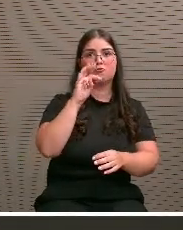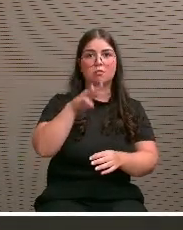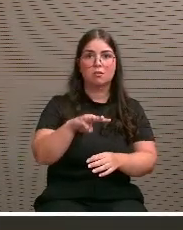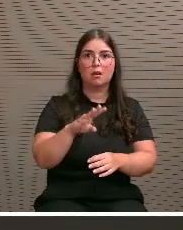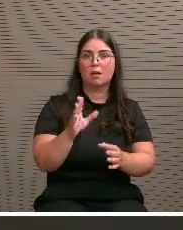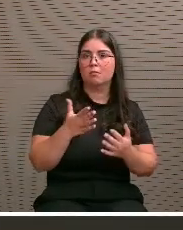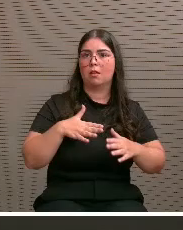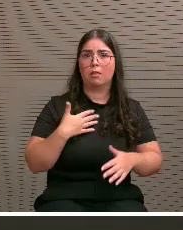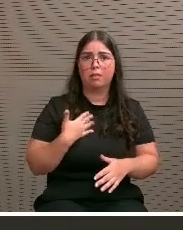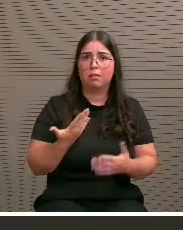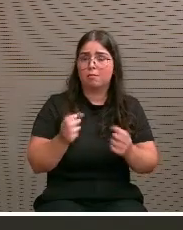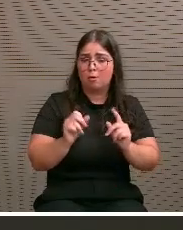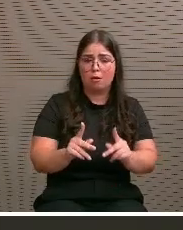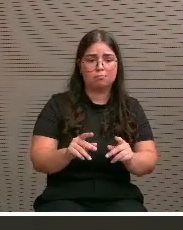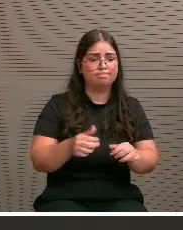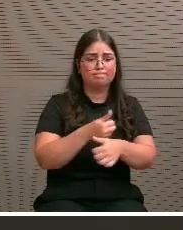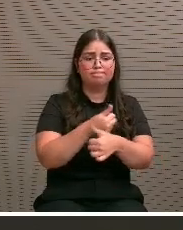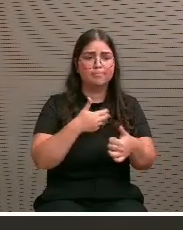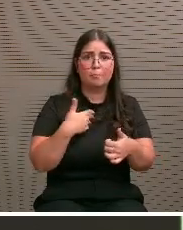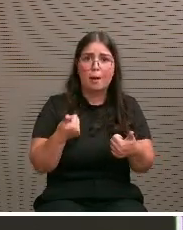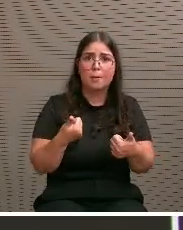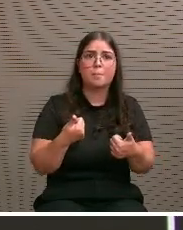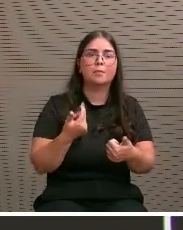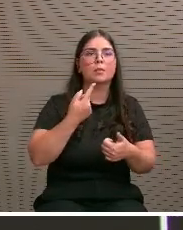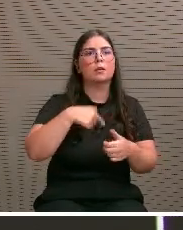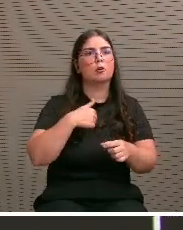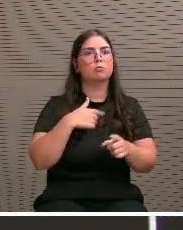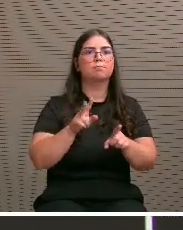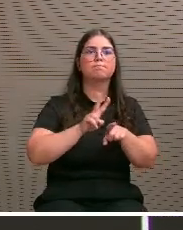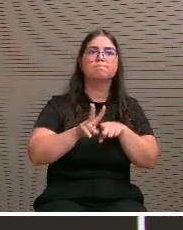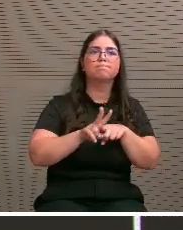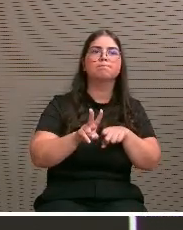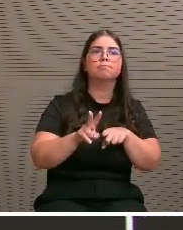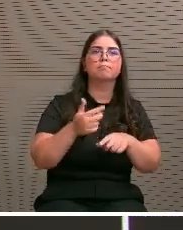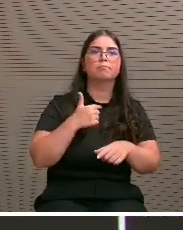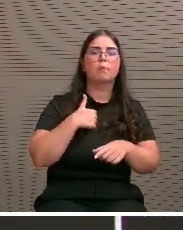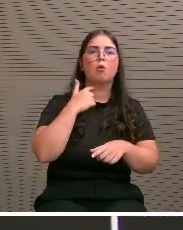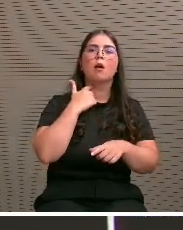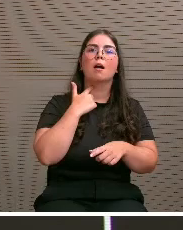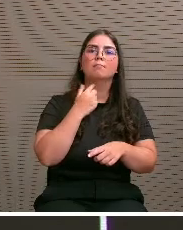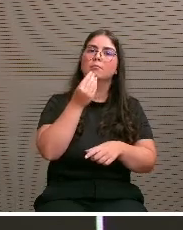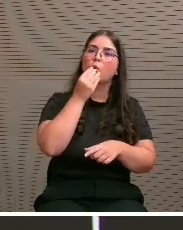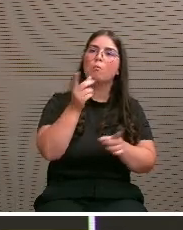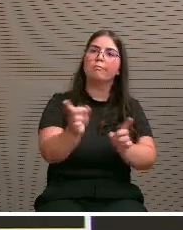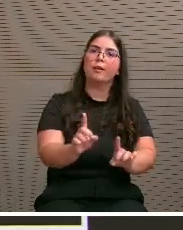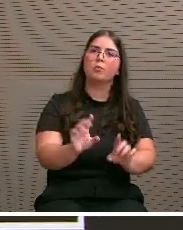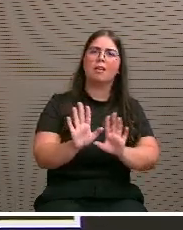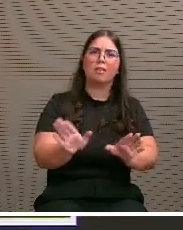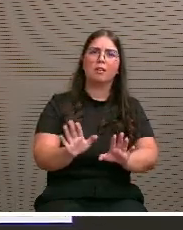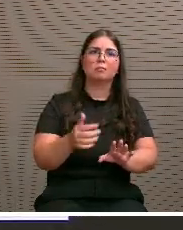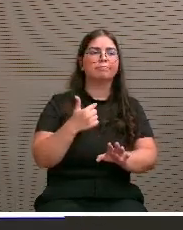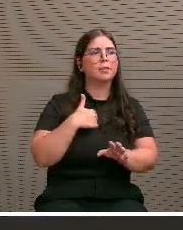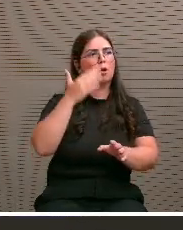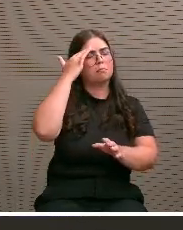I happen to be a vegetarian. I don't like meat. I don't eat meat. It's not because I think meat's dangerous. I just don't like